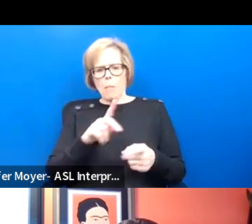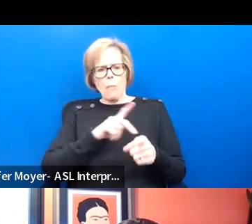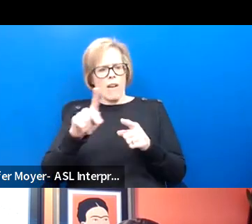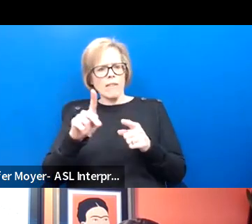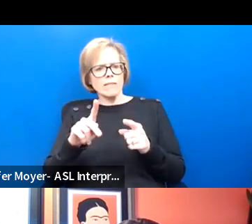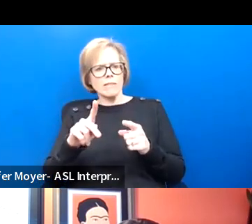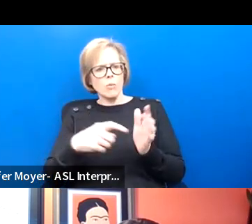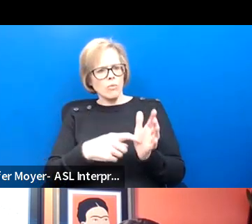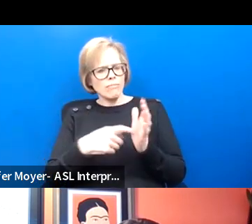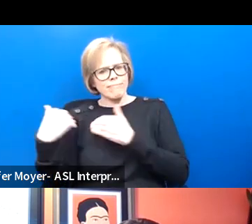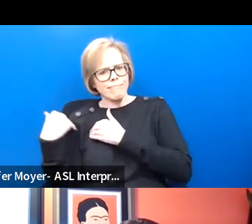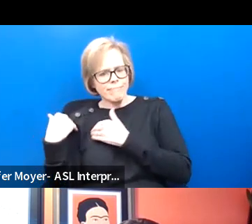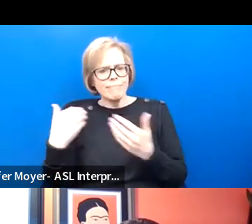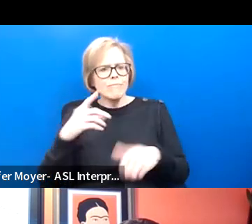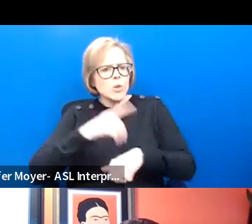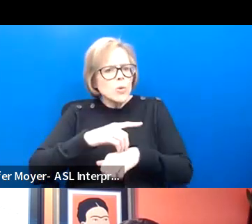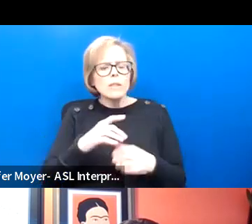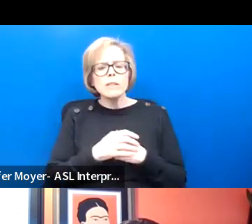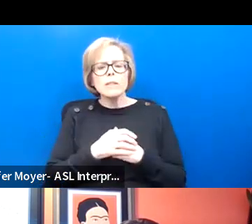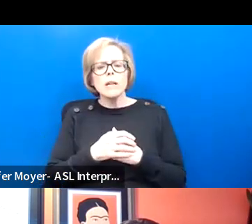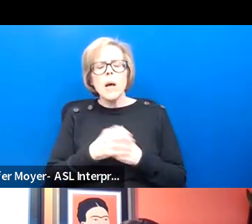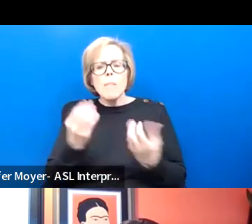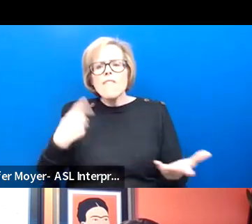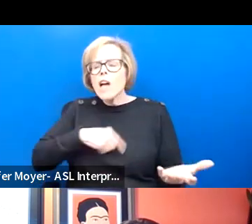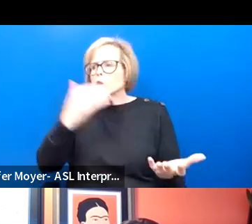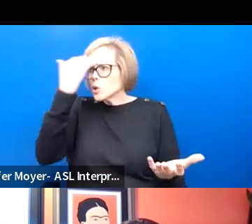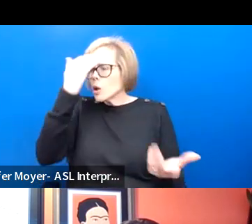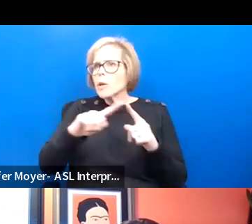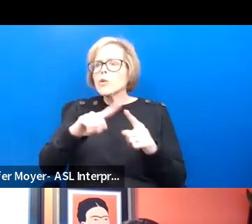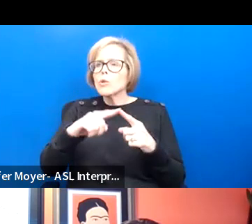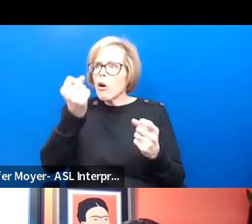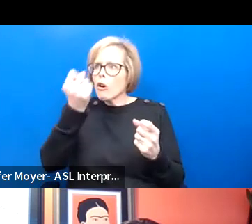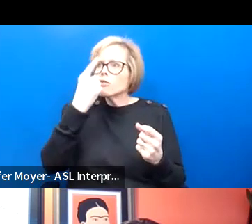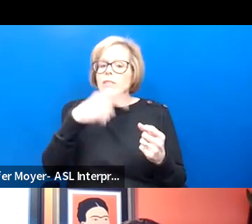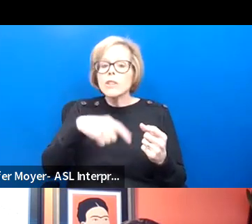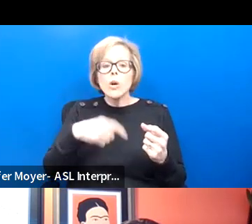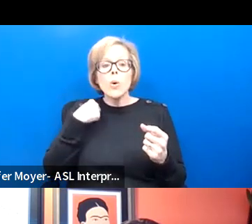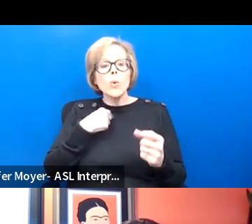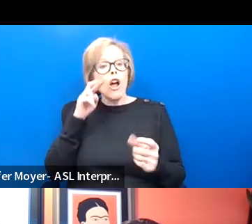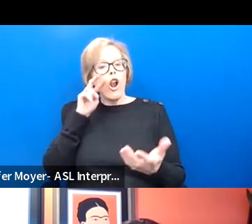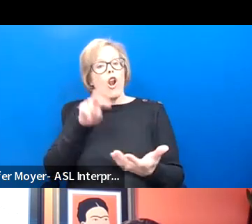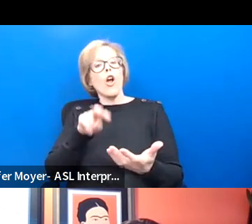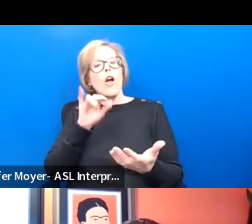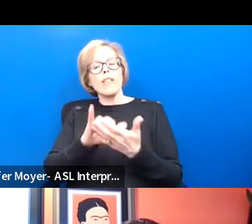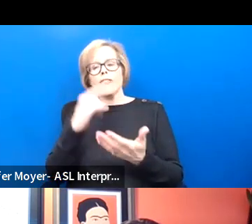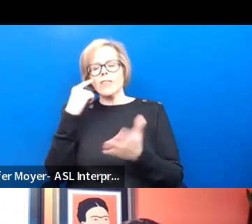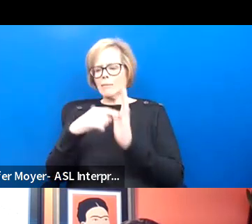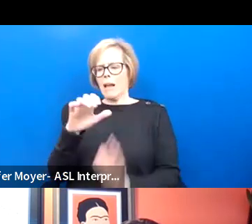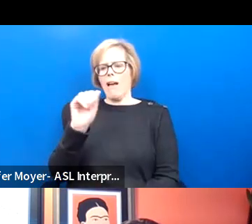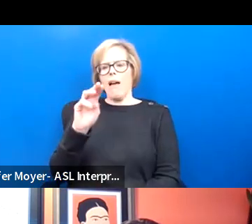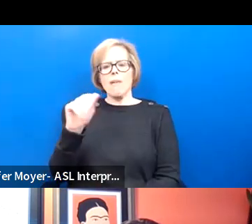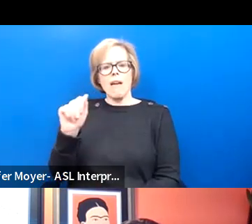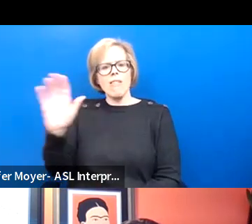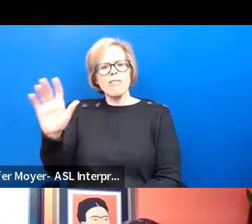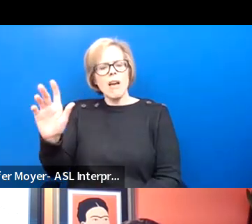lot of us know, but just to make the connection, when we look at something like the American Medical Association Principles of